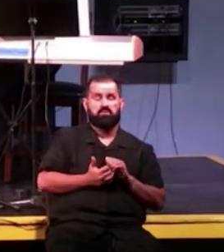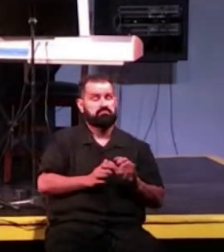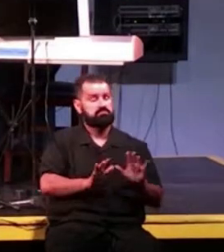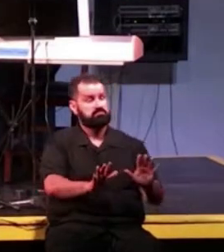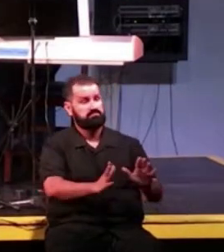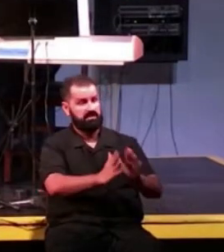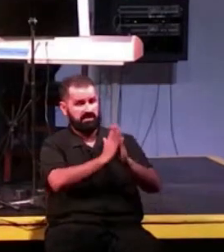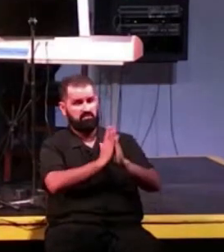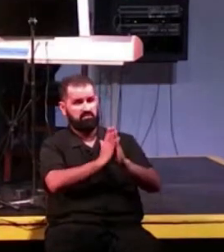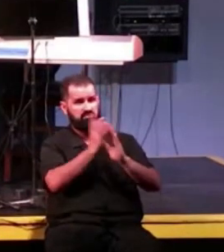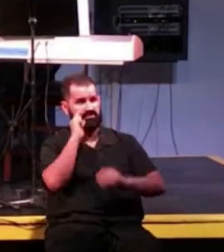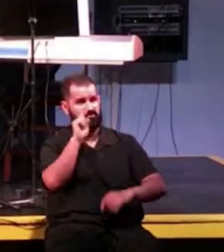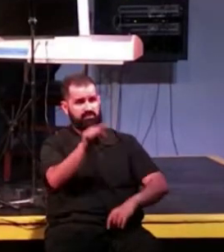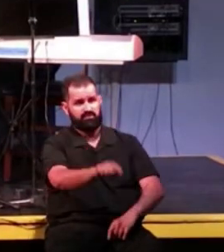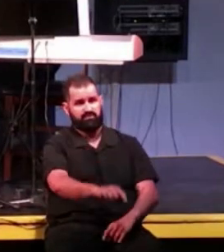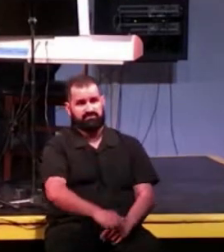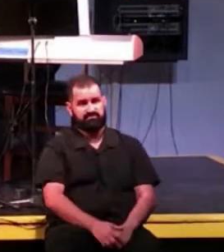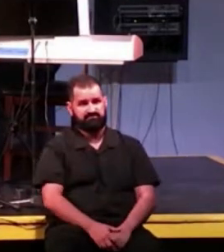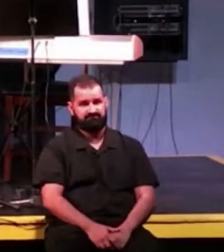I'll pray for you.